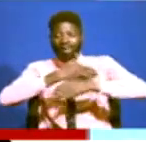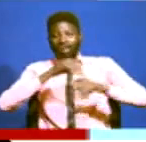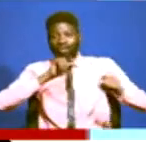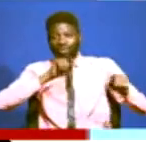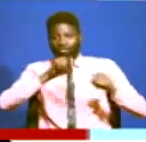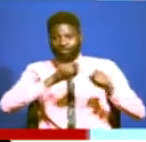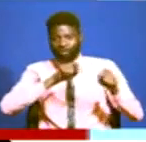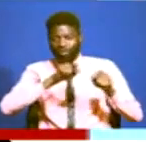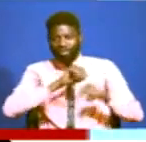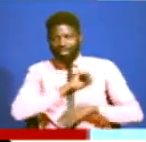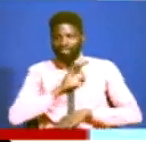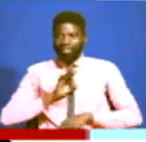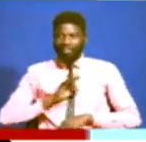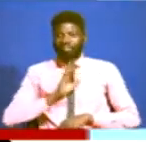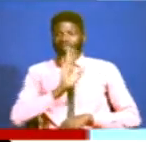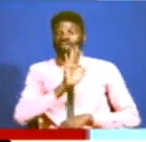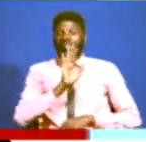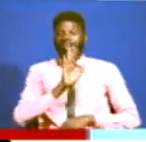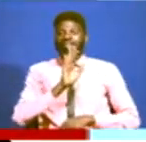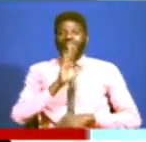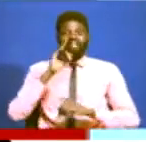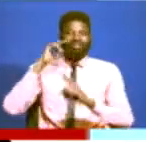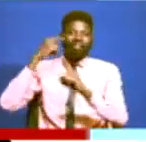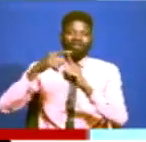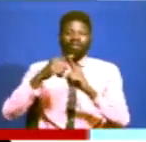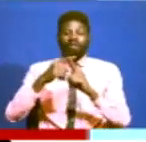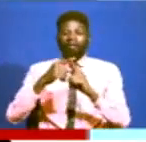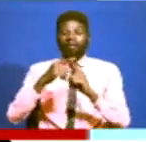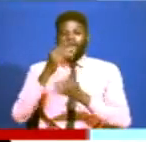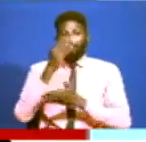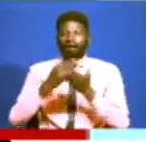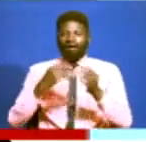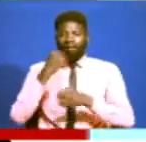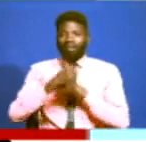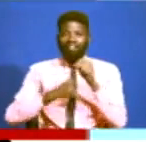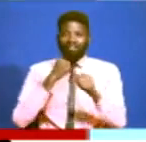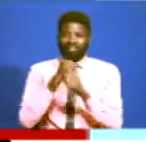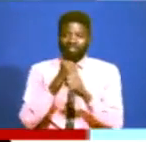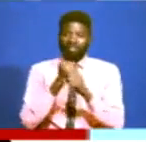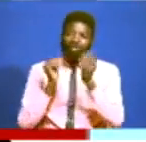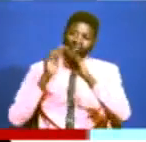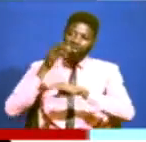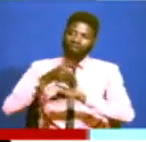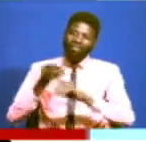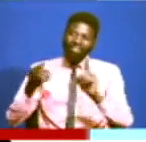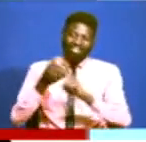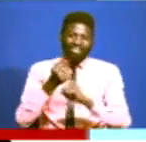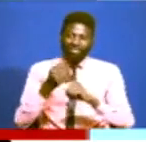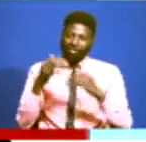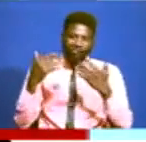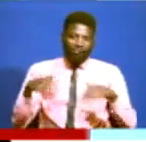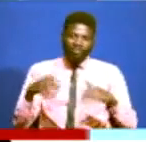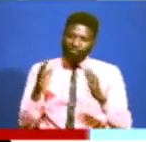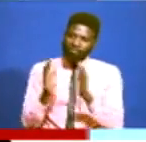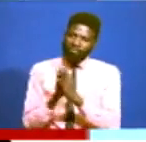its target for the half year is truly, truly commendable. And we must pass my appreciation to the